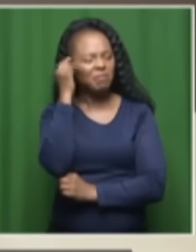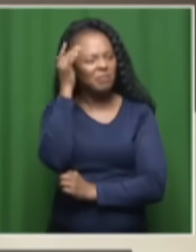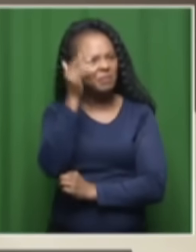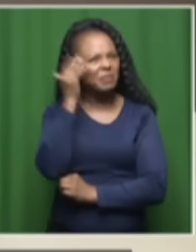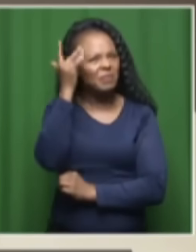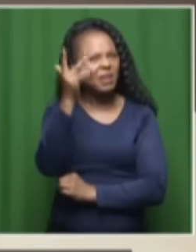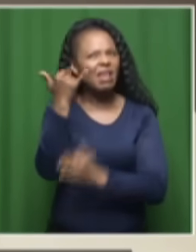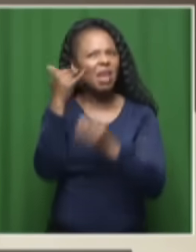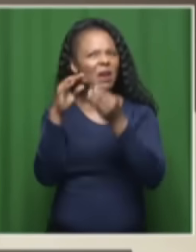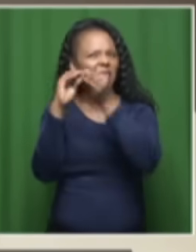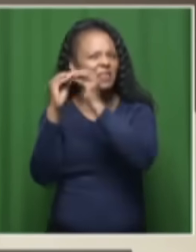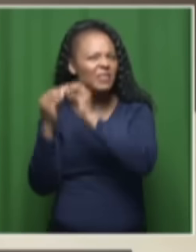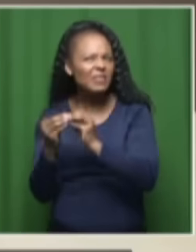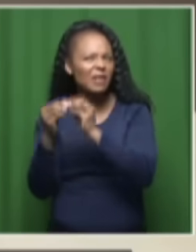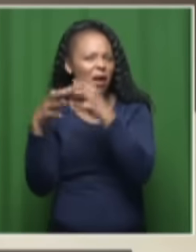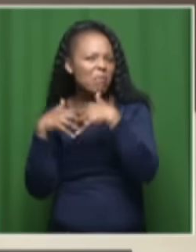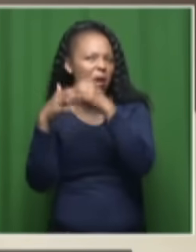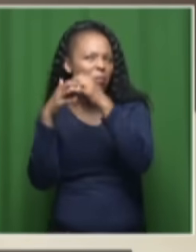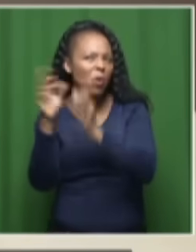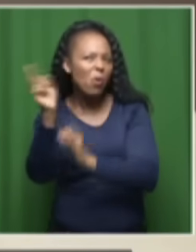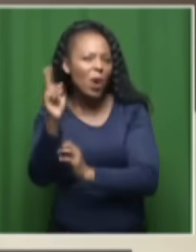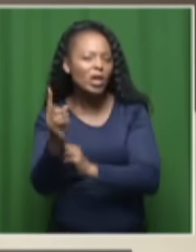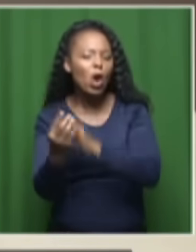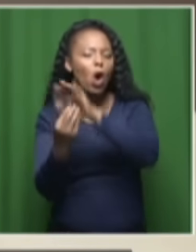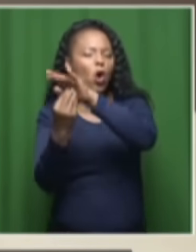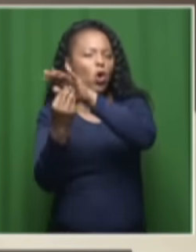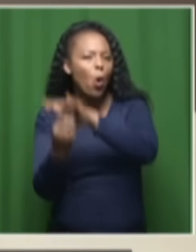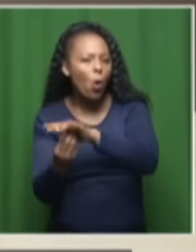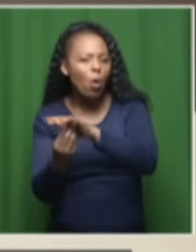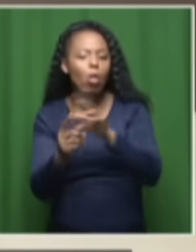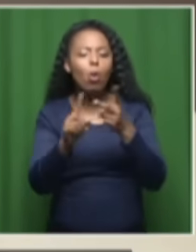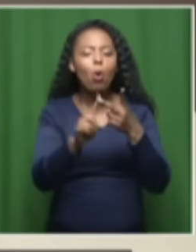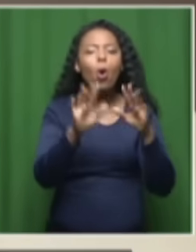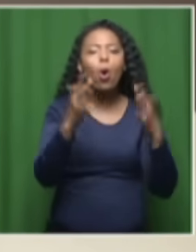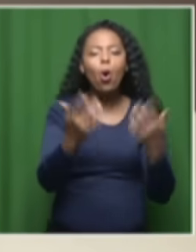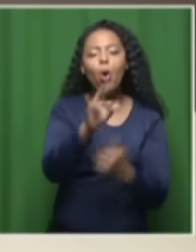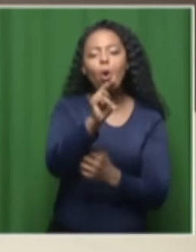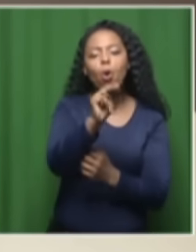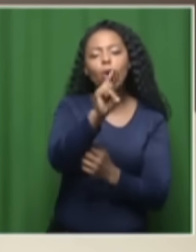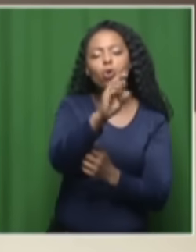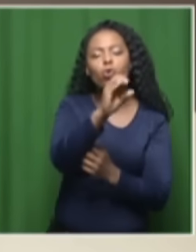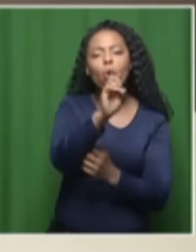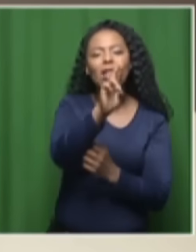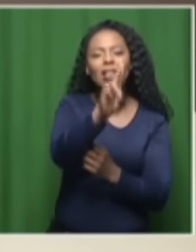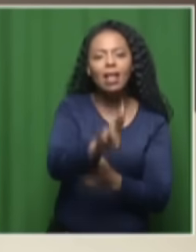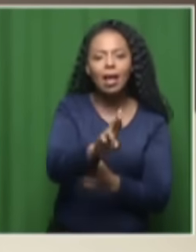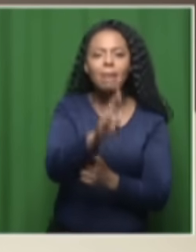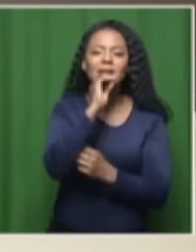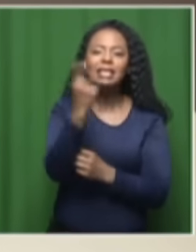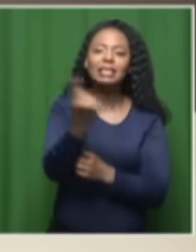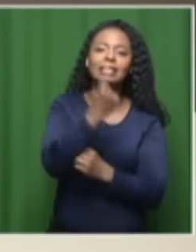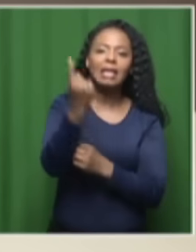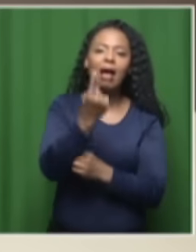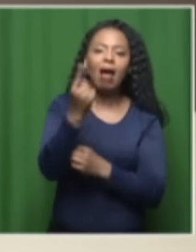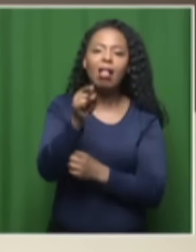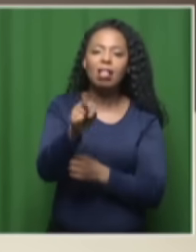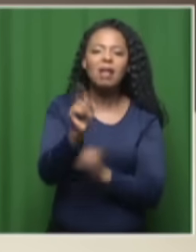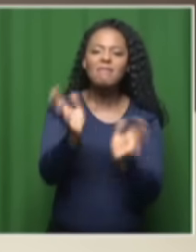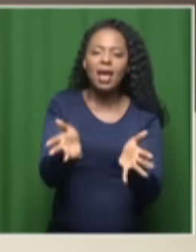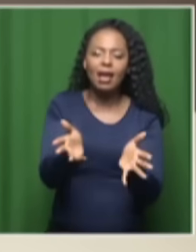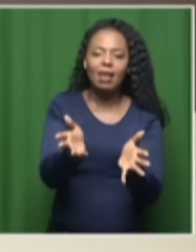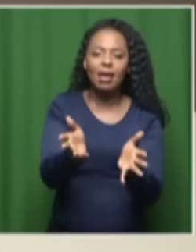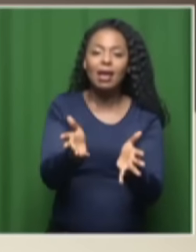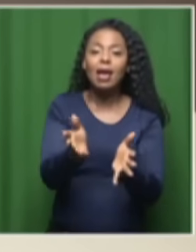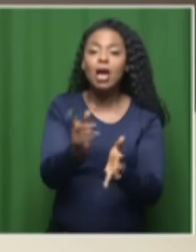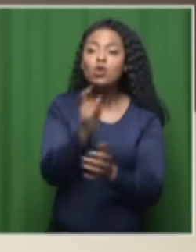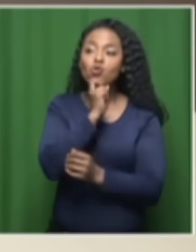produced by, let's say, the coal fleet or the nuclear fleet. It's not really a fleet, it's a single one. That's a more useful